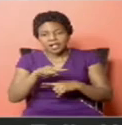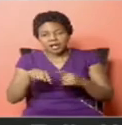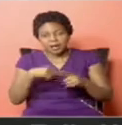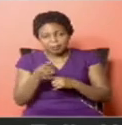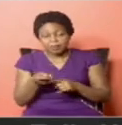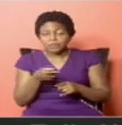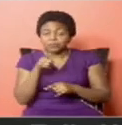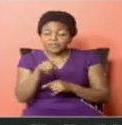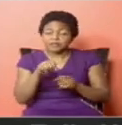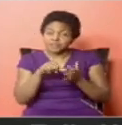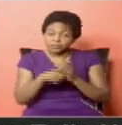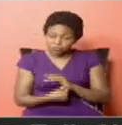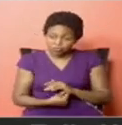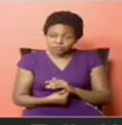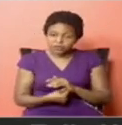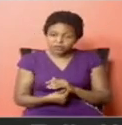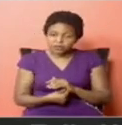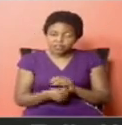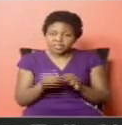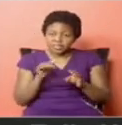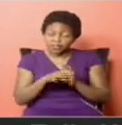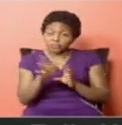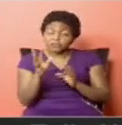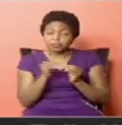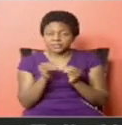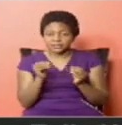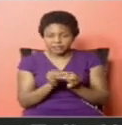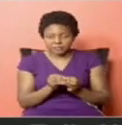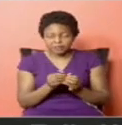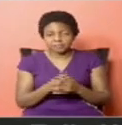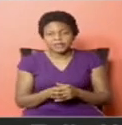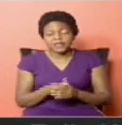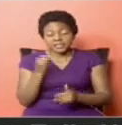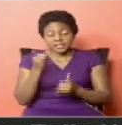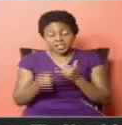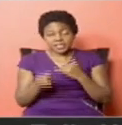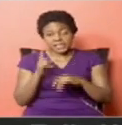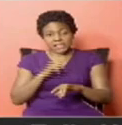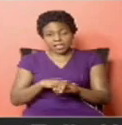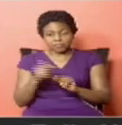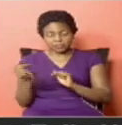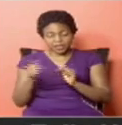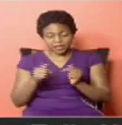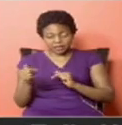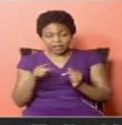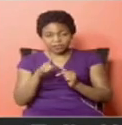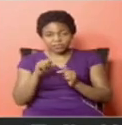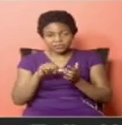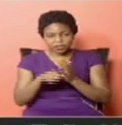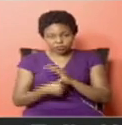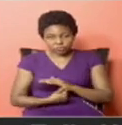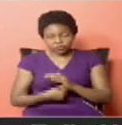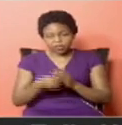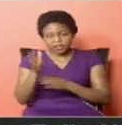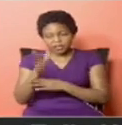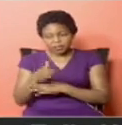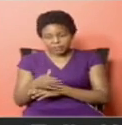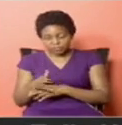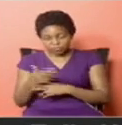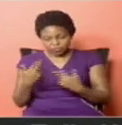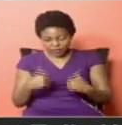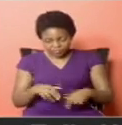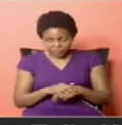the cause in these meetings. The last time we discussed those issues, the Minister of